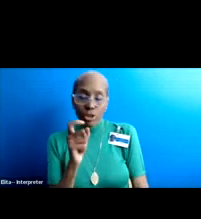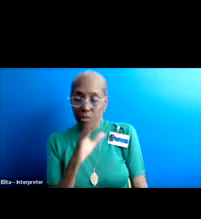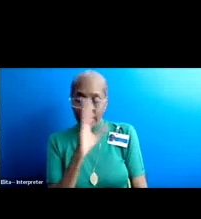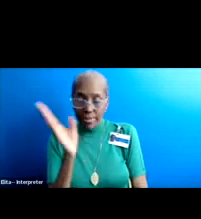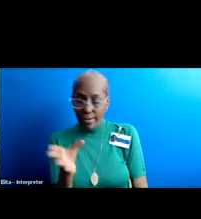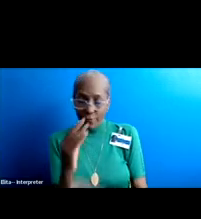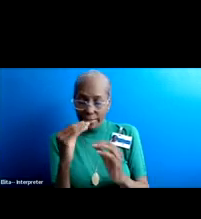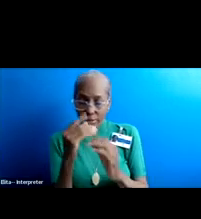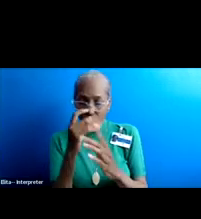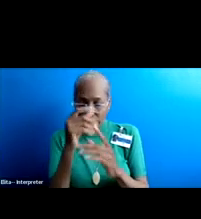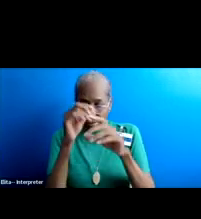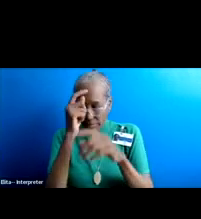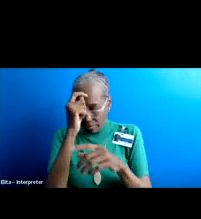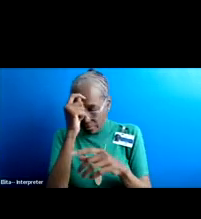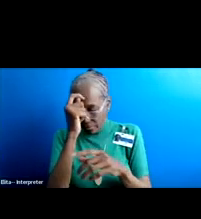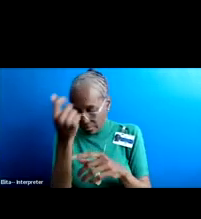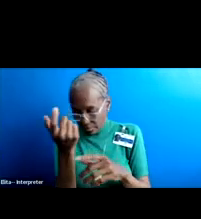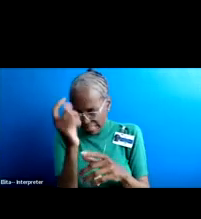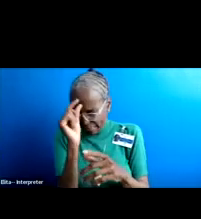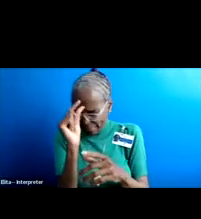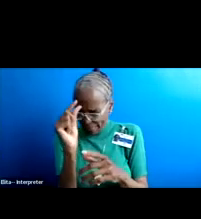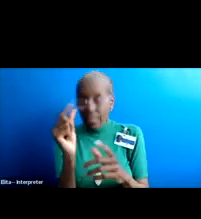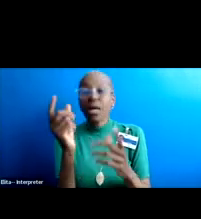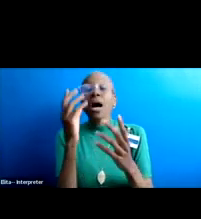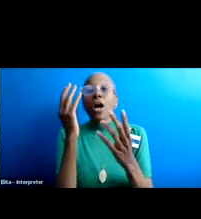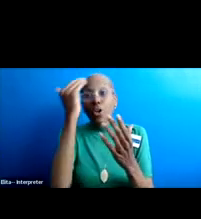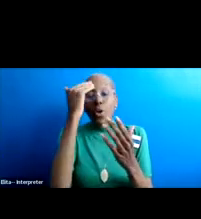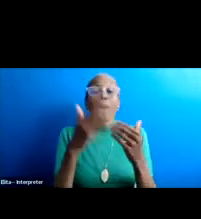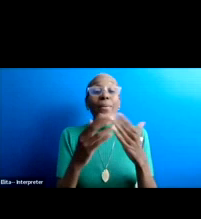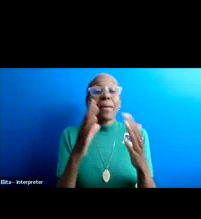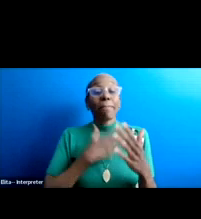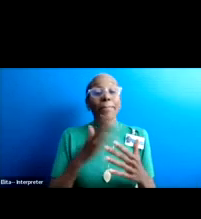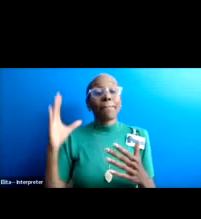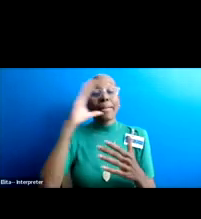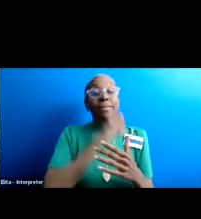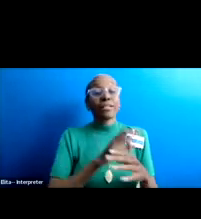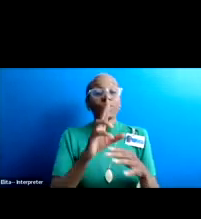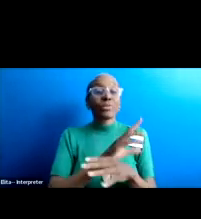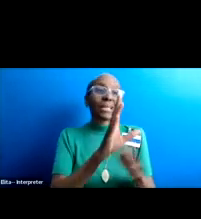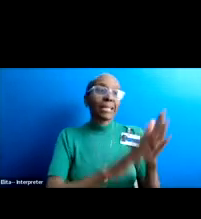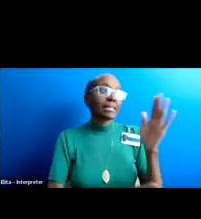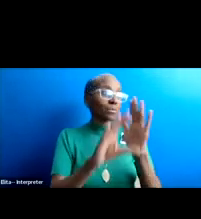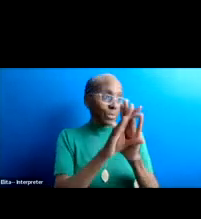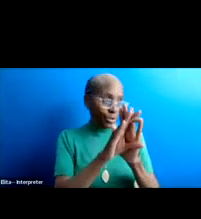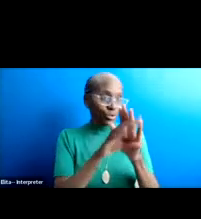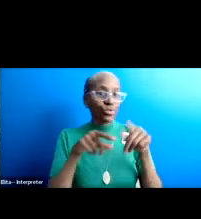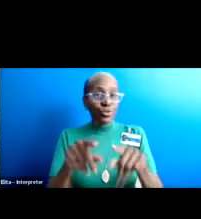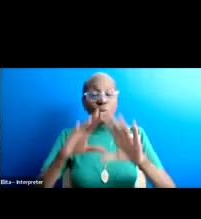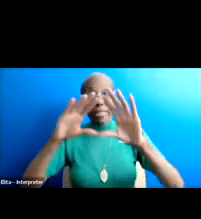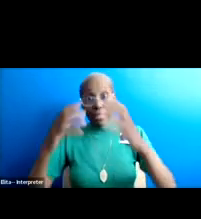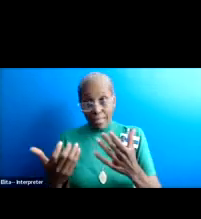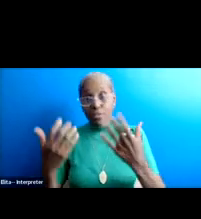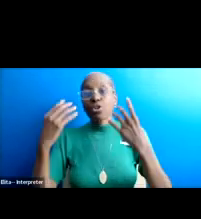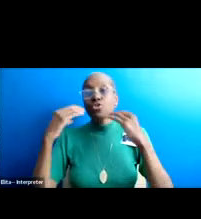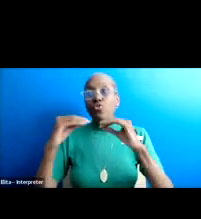ever do because I know very little, but I would guess that if I'm using this image in class, I am